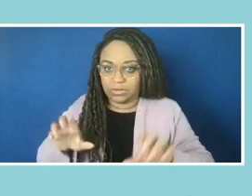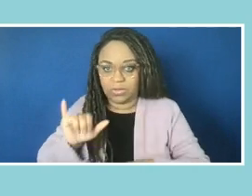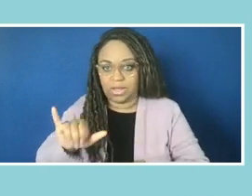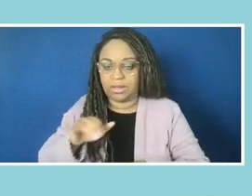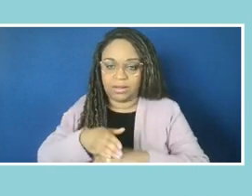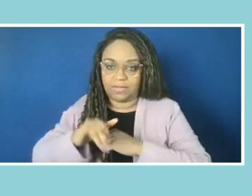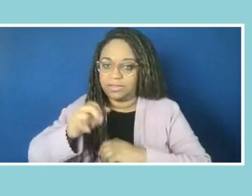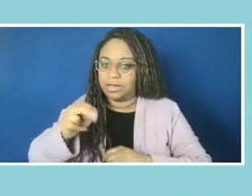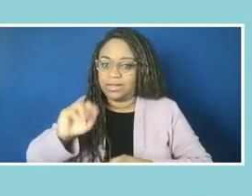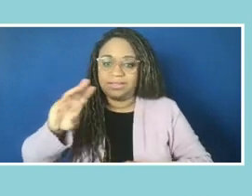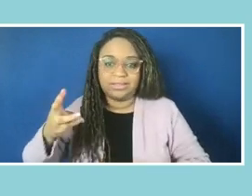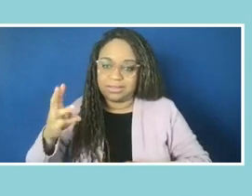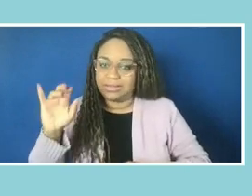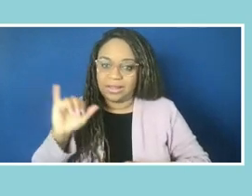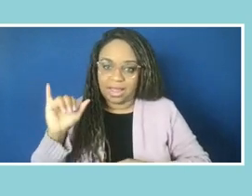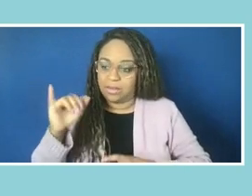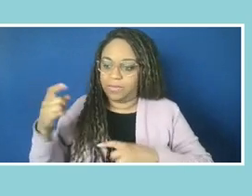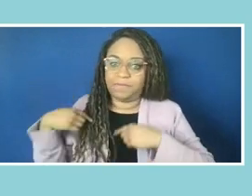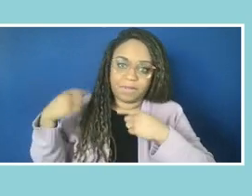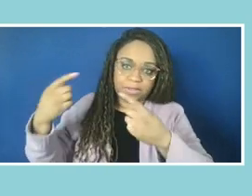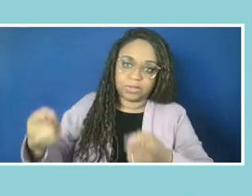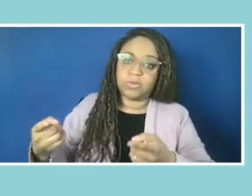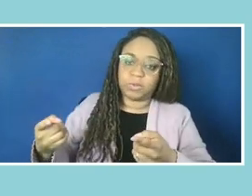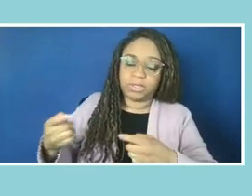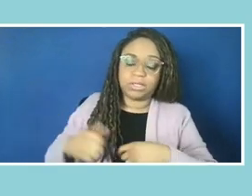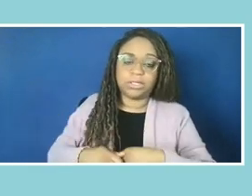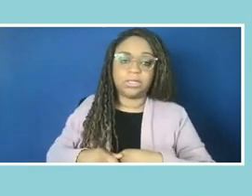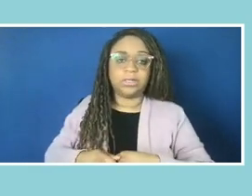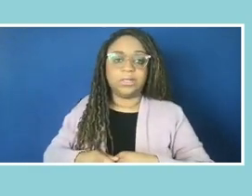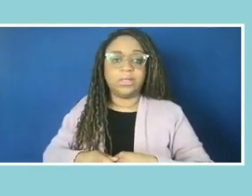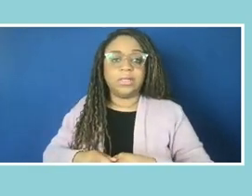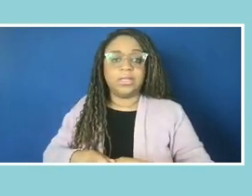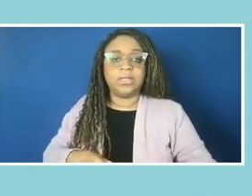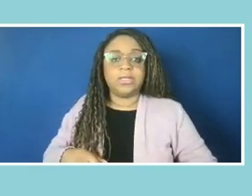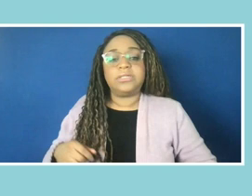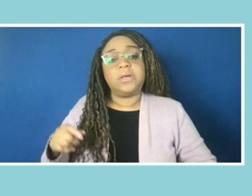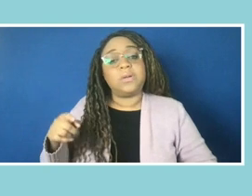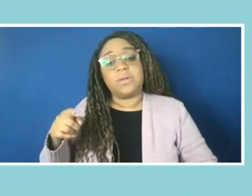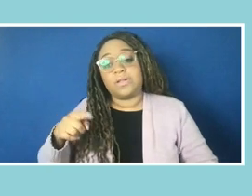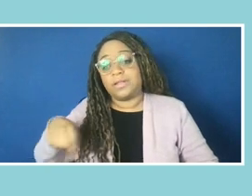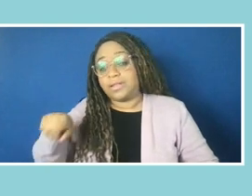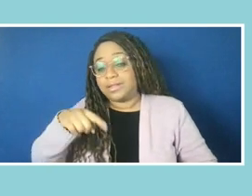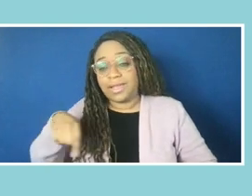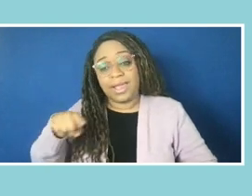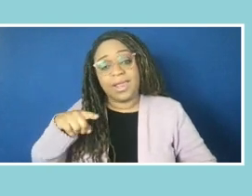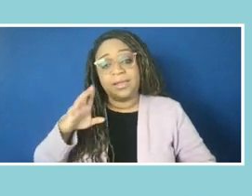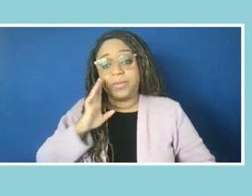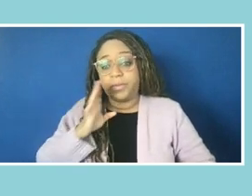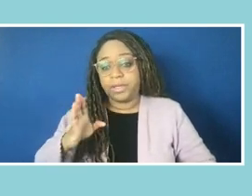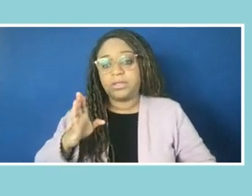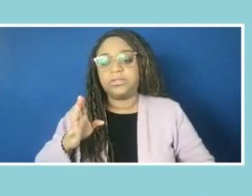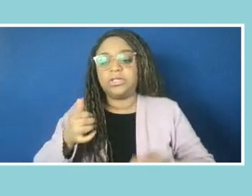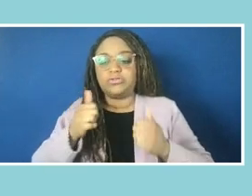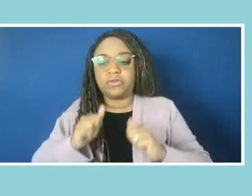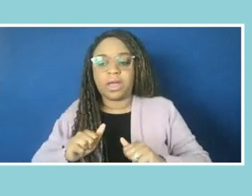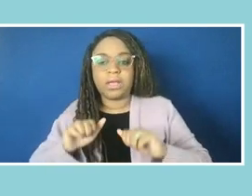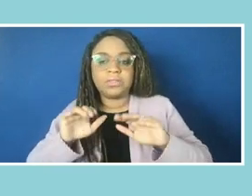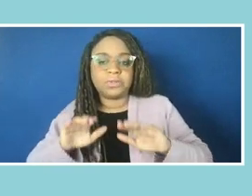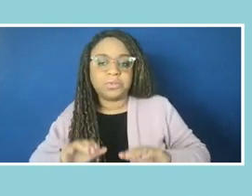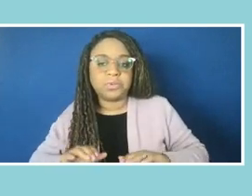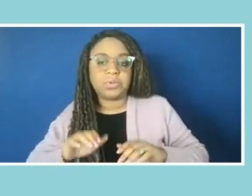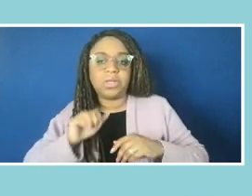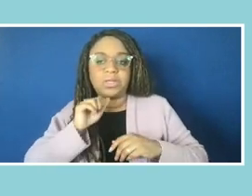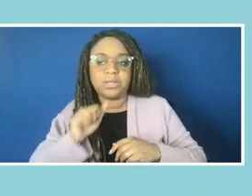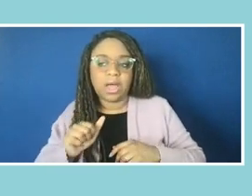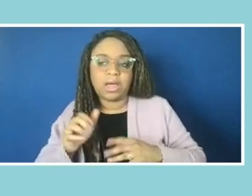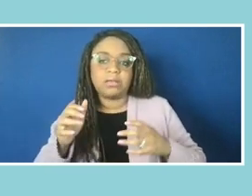their wagons and keep themselves from getting into too much more trouble as they try to go forward. And